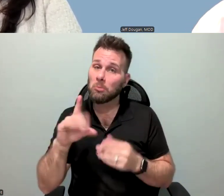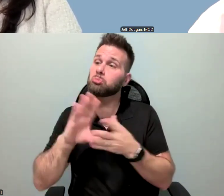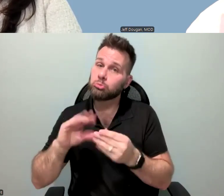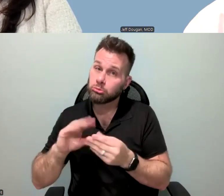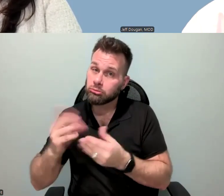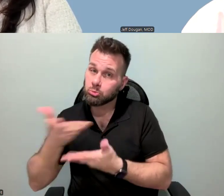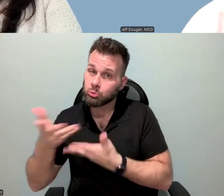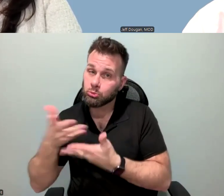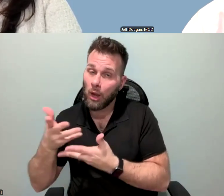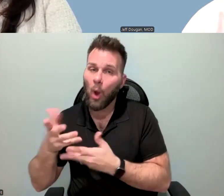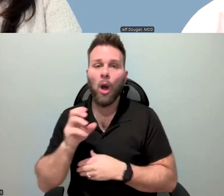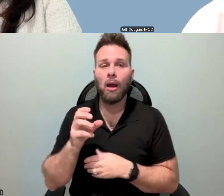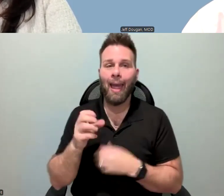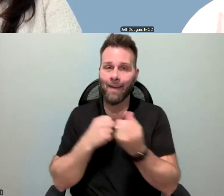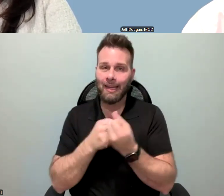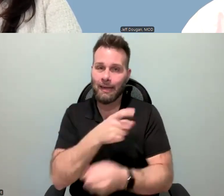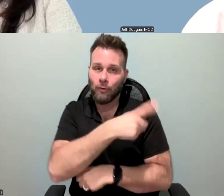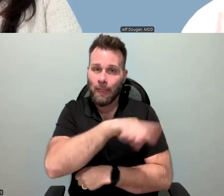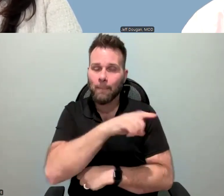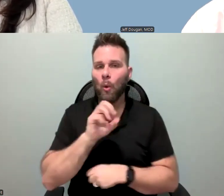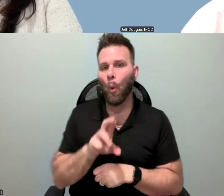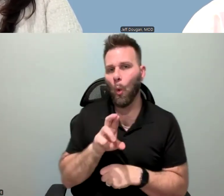officially advocating on behalf of the COD?